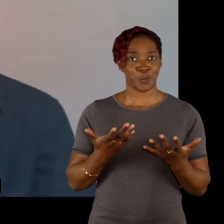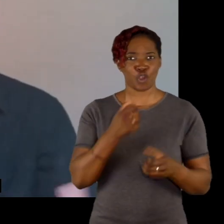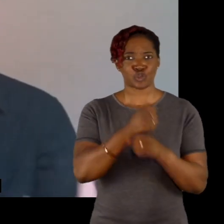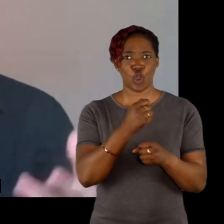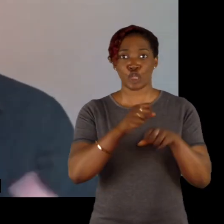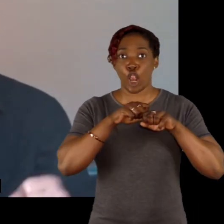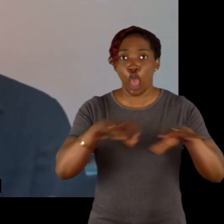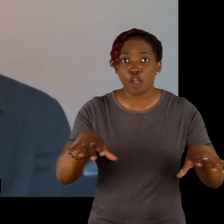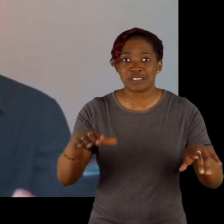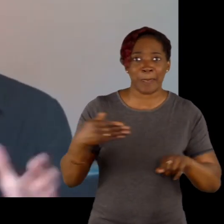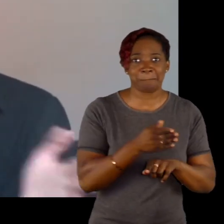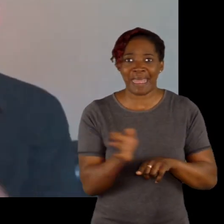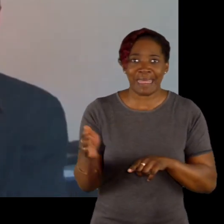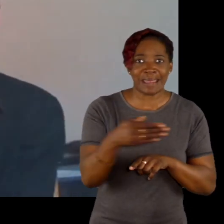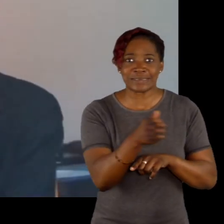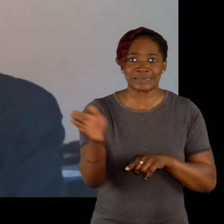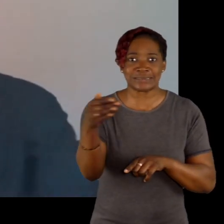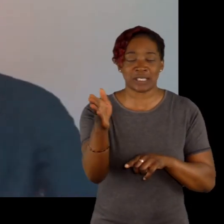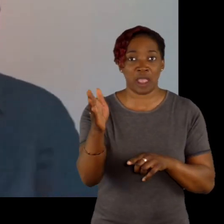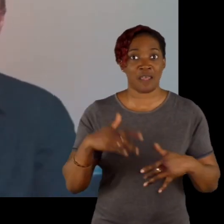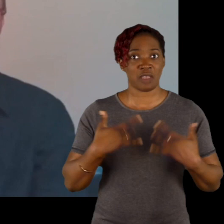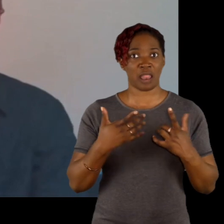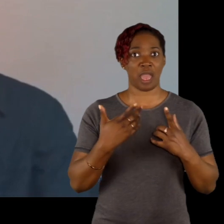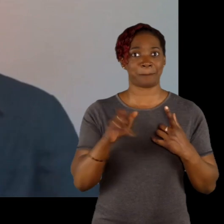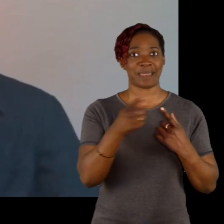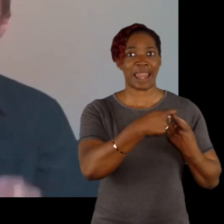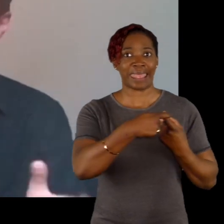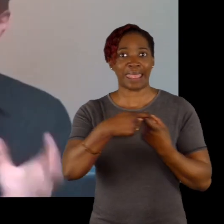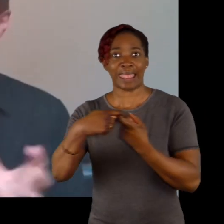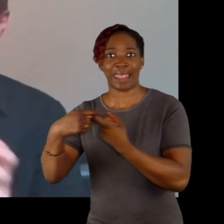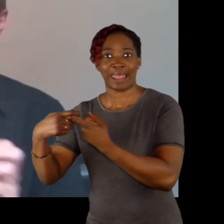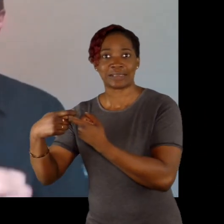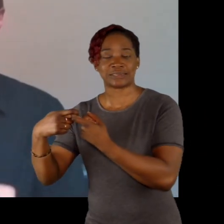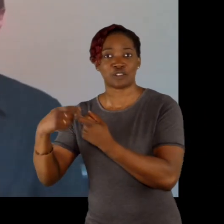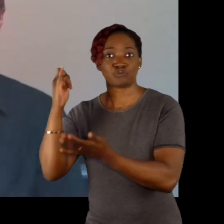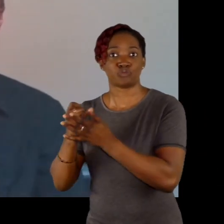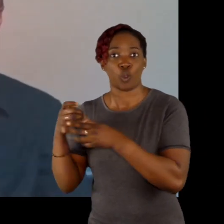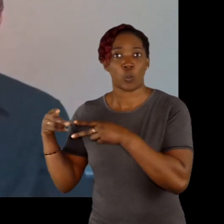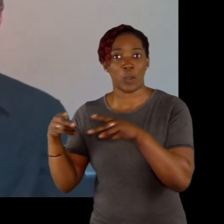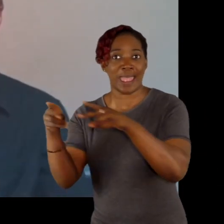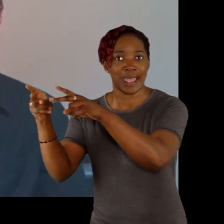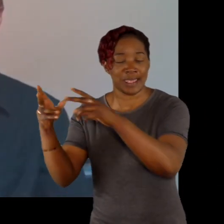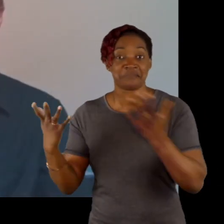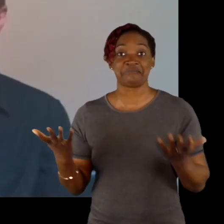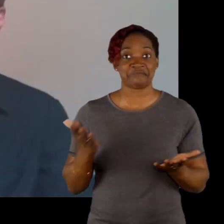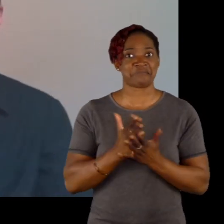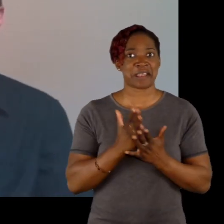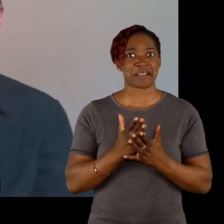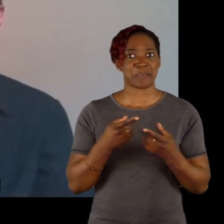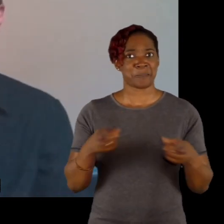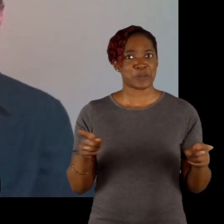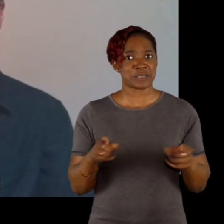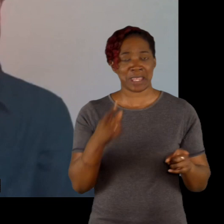of felt like George was lost in a maze that was like purposefully leading him astray. So if the music was a little bit strange and misleading, it would